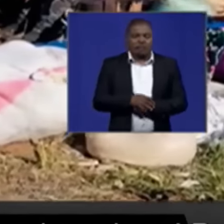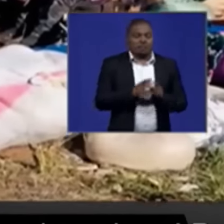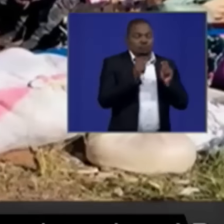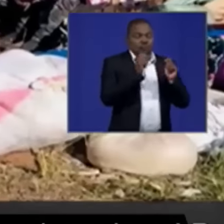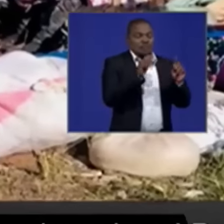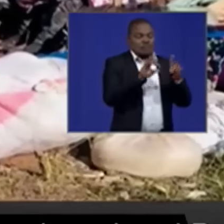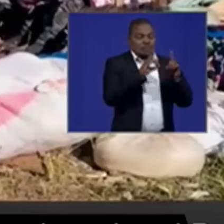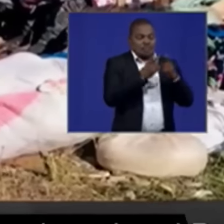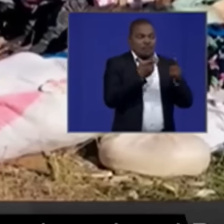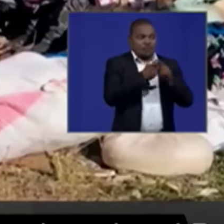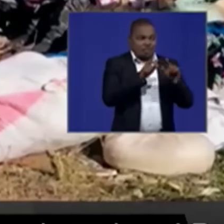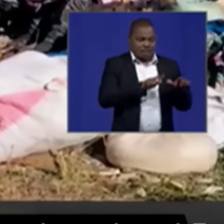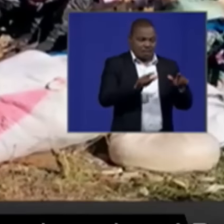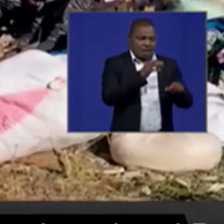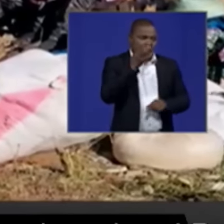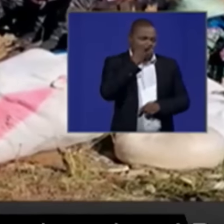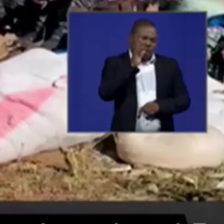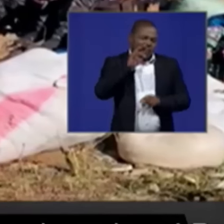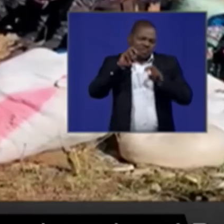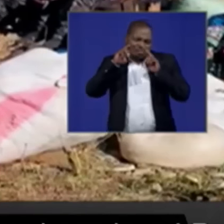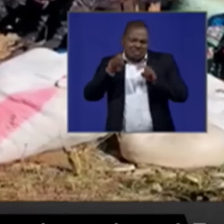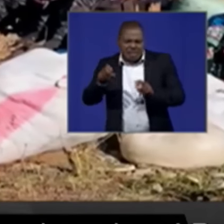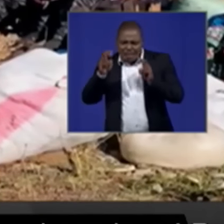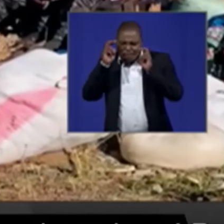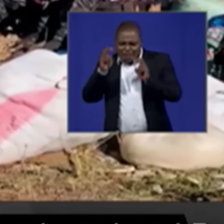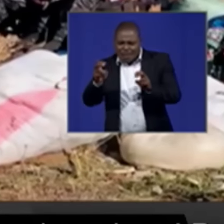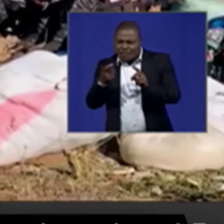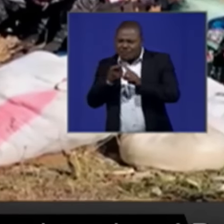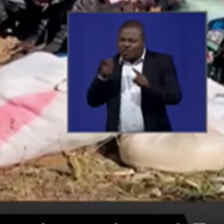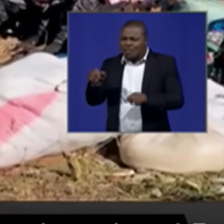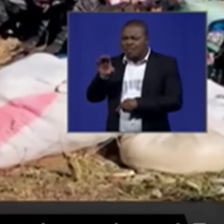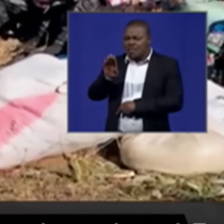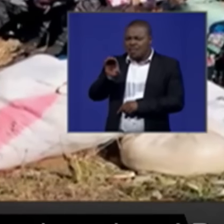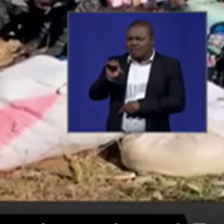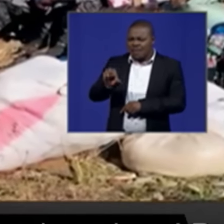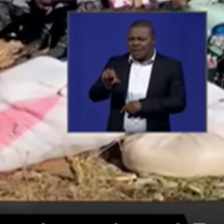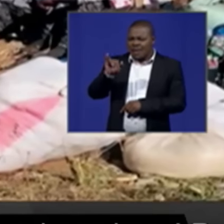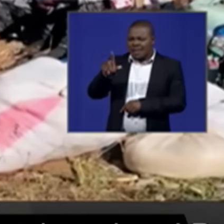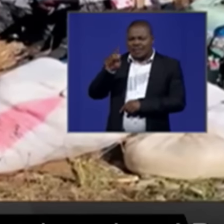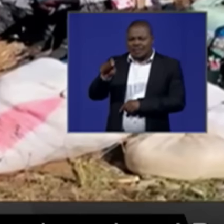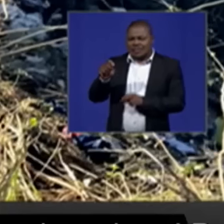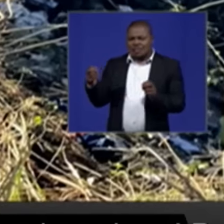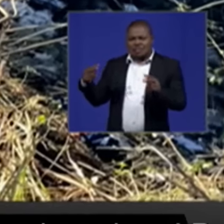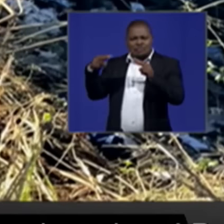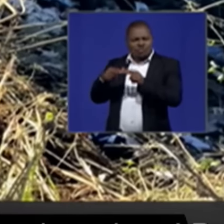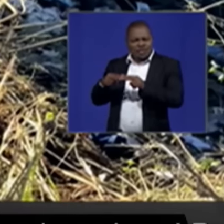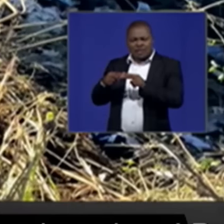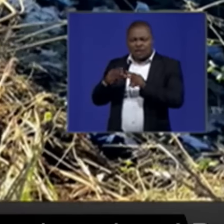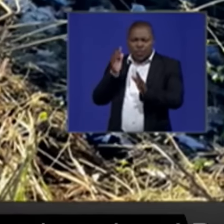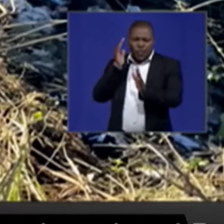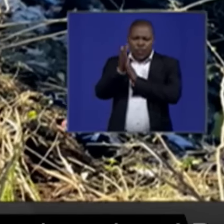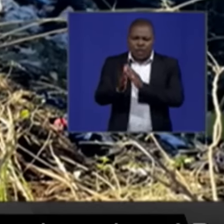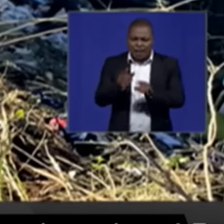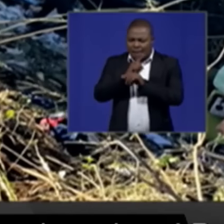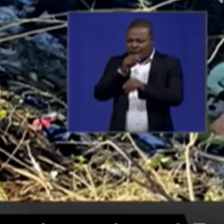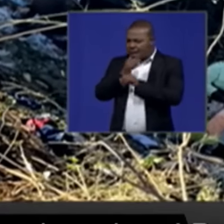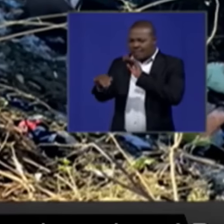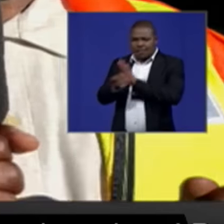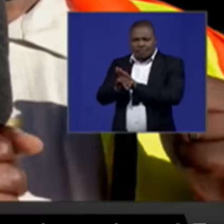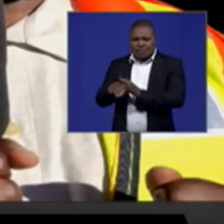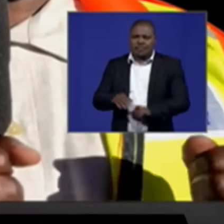e bolela gore e tla nyakiša gore go tlile bjang gore bese e fete mollwaneng wa Bedbridge e na le bothata ntle le go lemogwa.